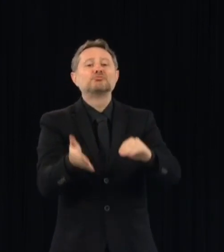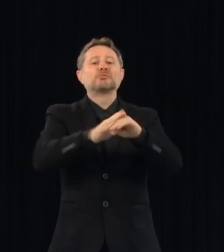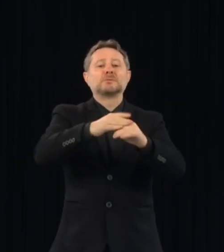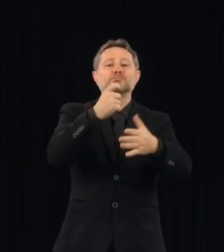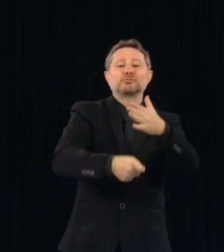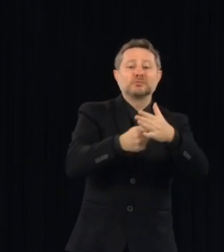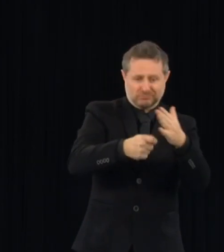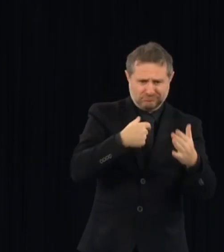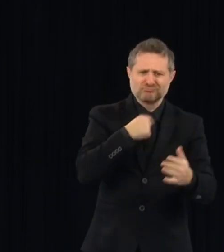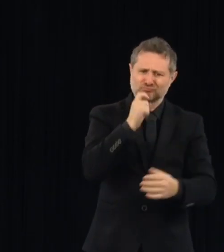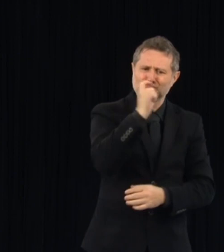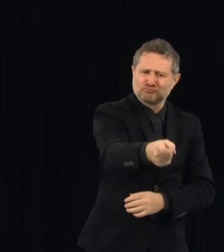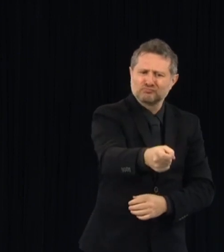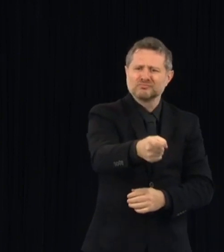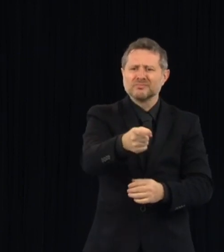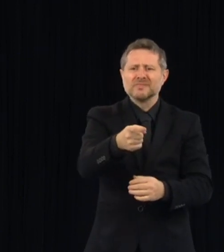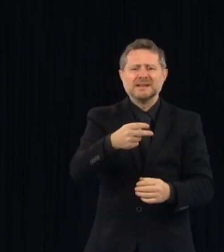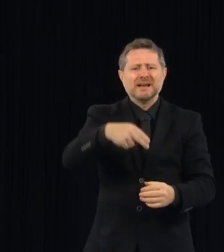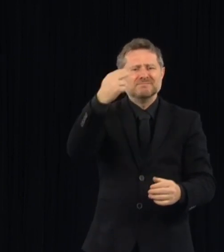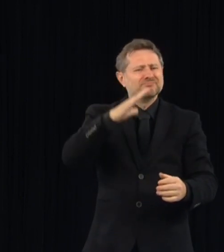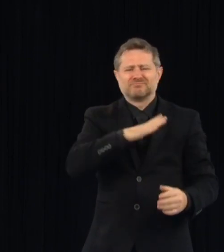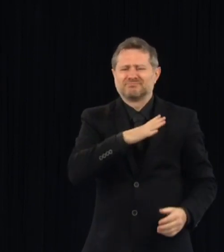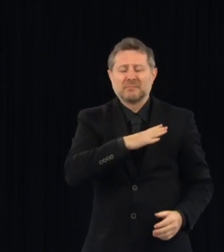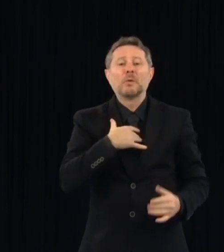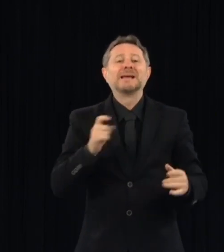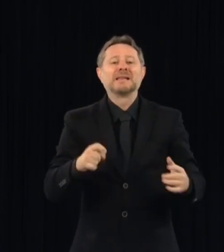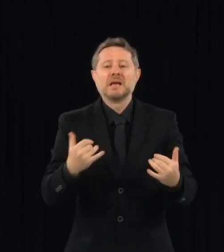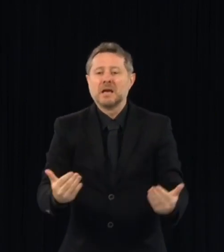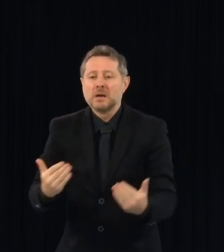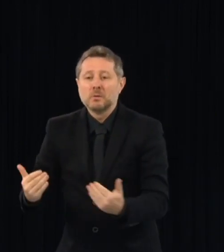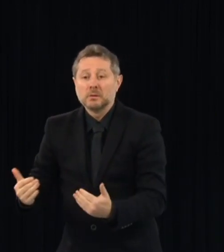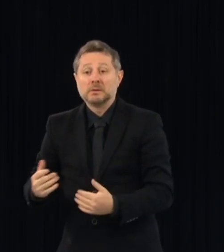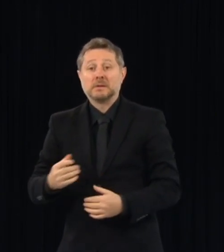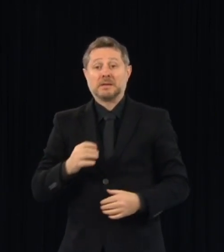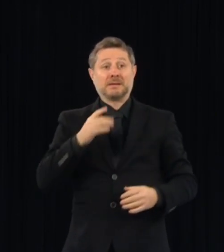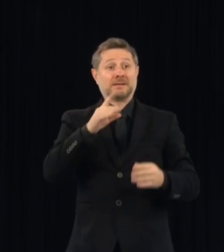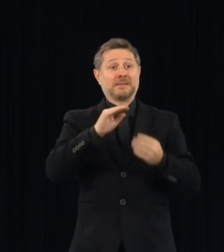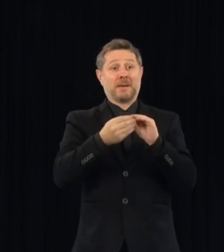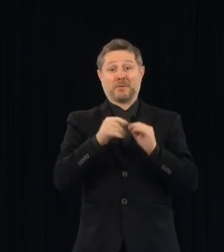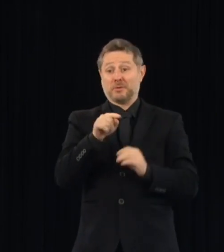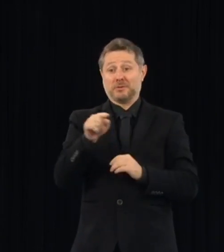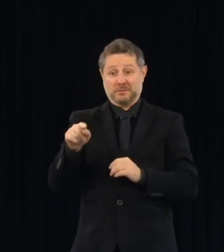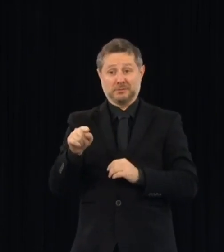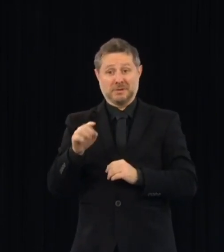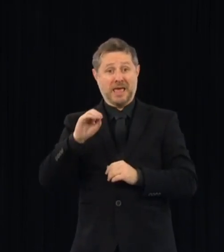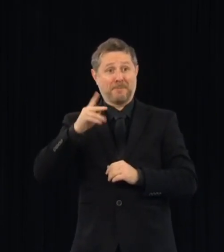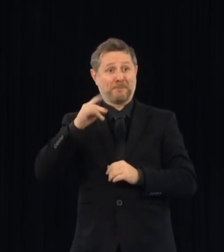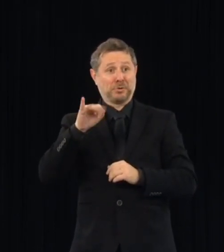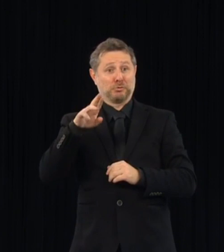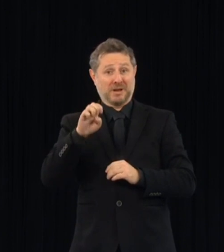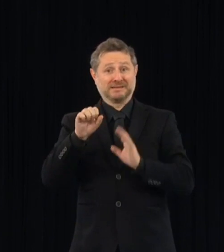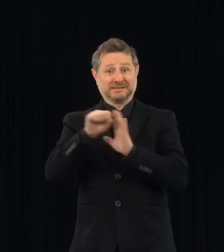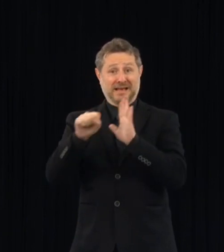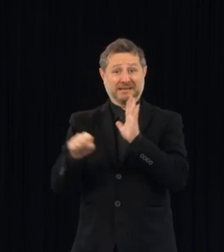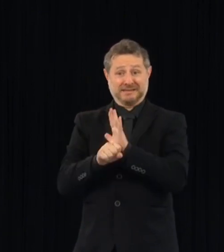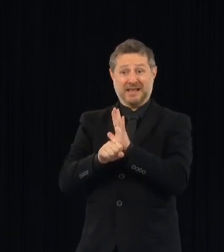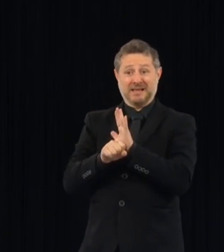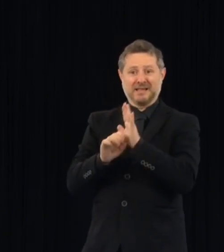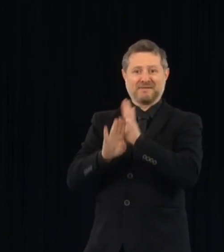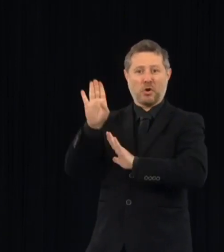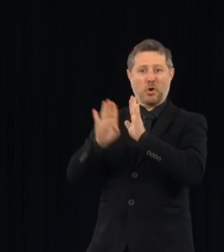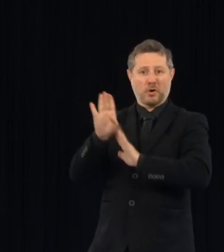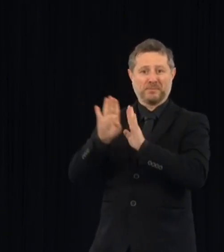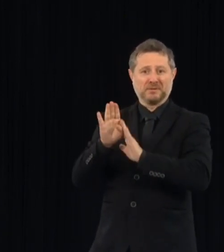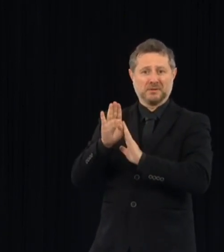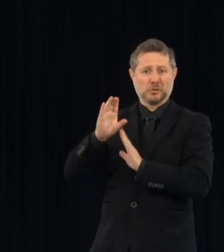it. And this is a number for the Empire State Development Corporation, which is handling this task. In terms of